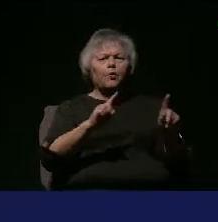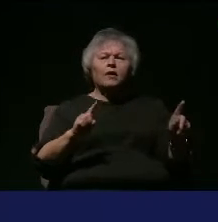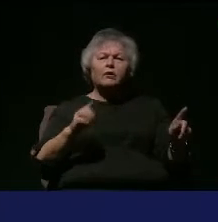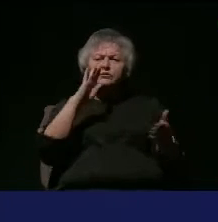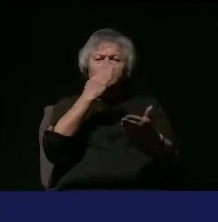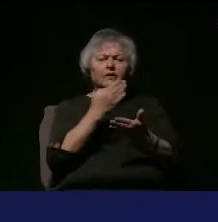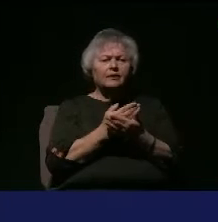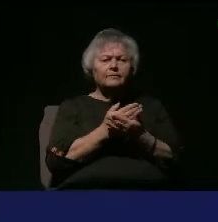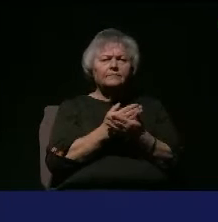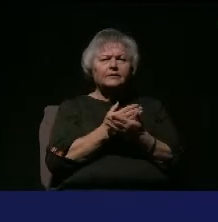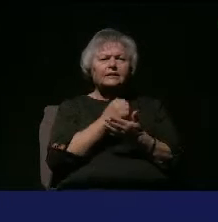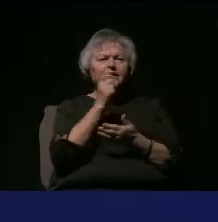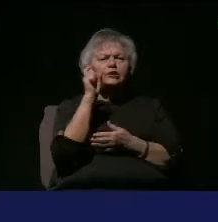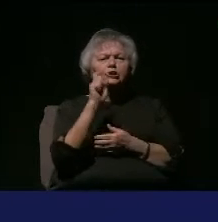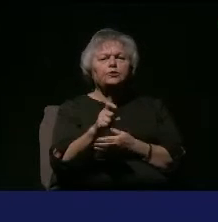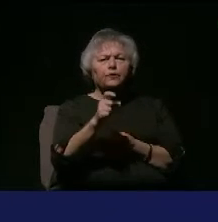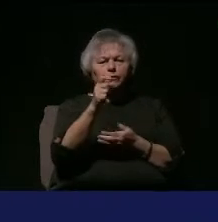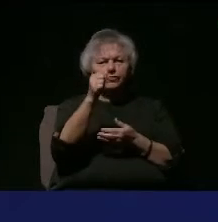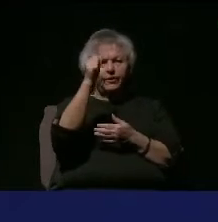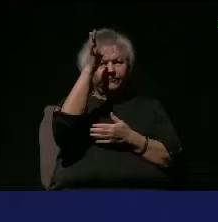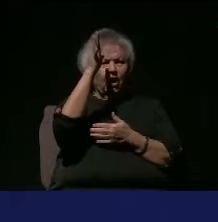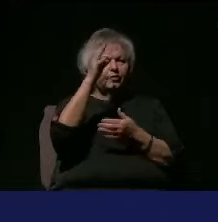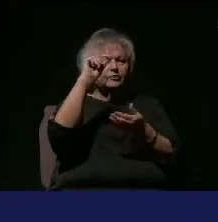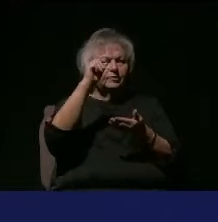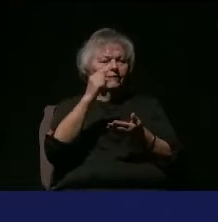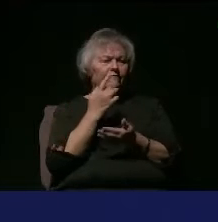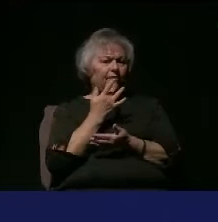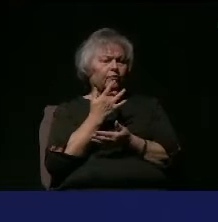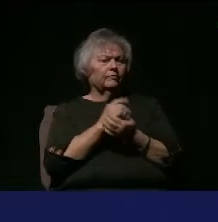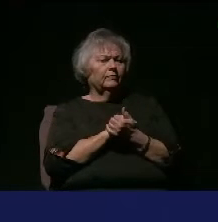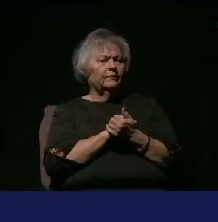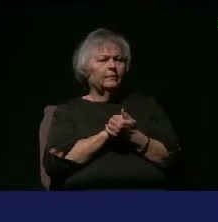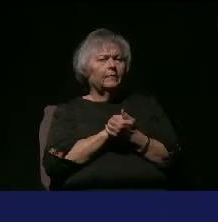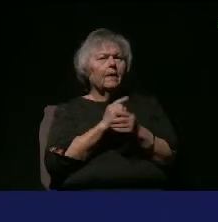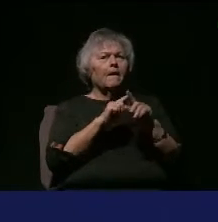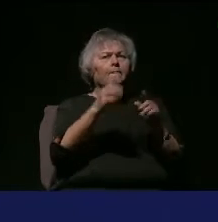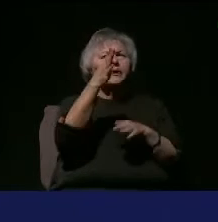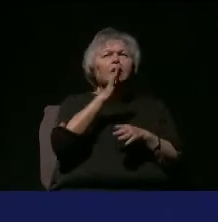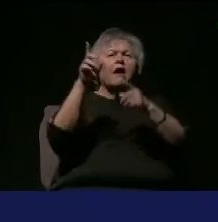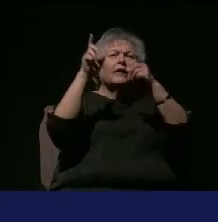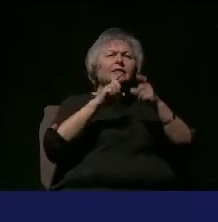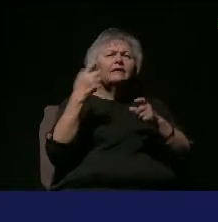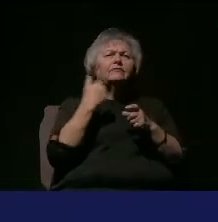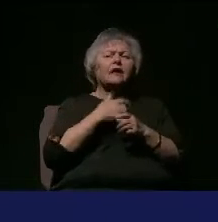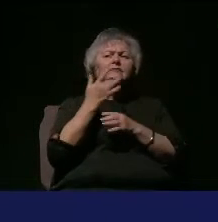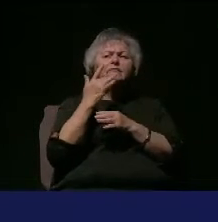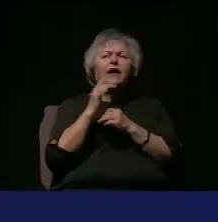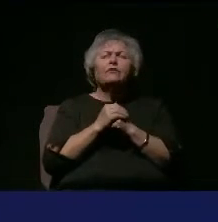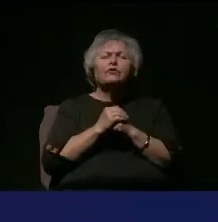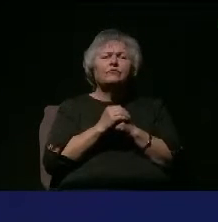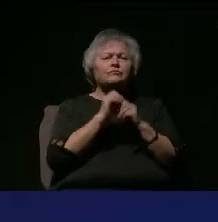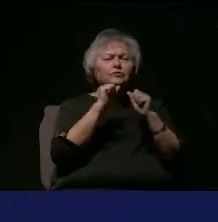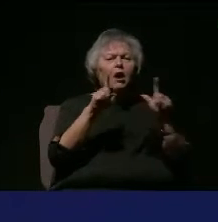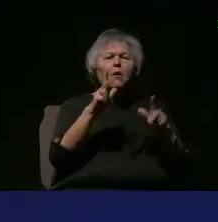the favor of God. The favor of God is grace. It's bestowed upon us because of our faith and our belief in Jesus Christ. Yes,